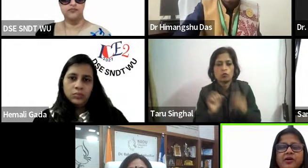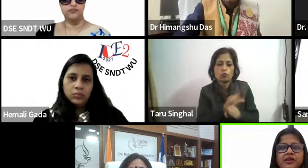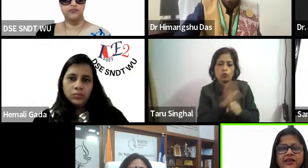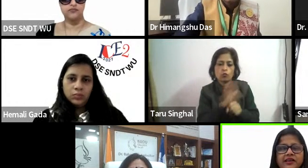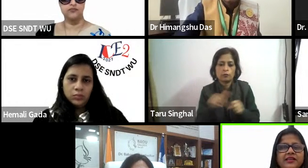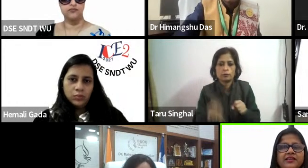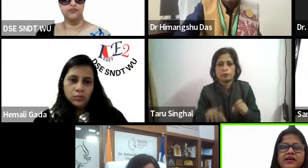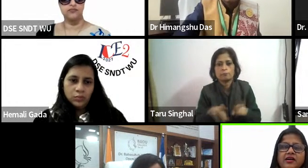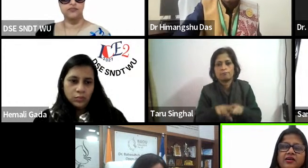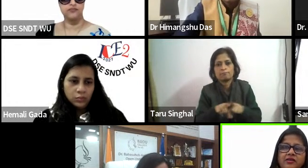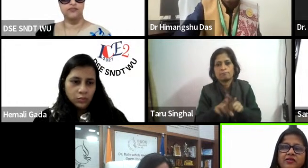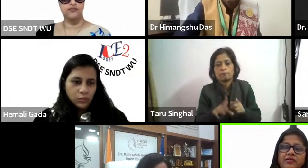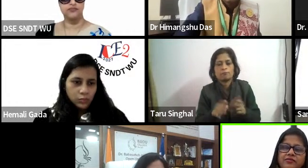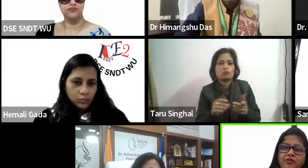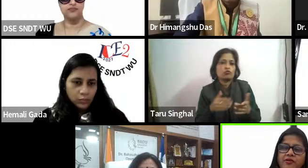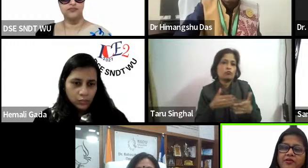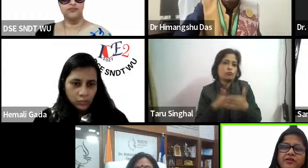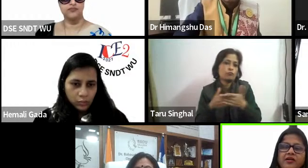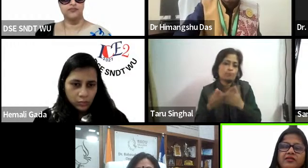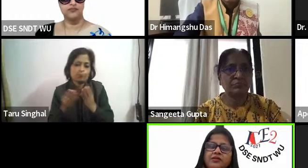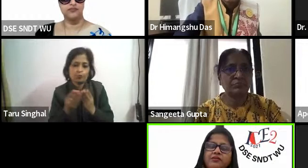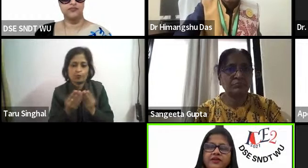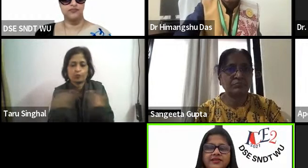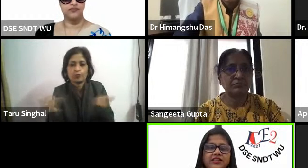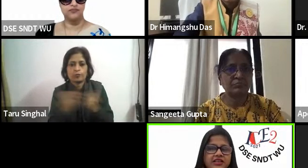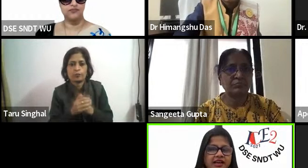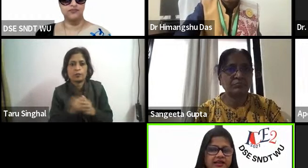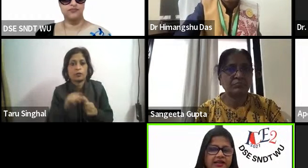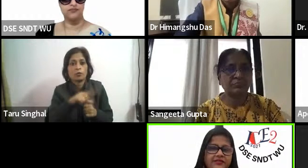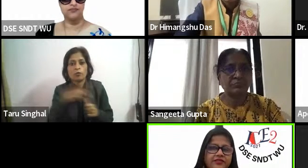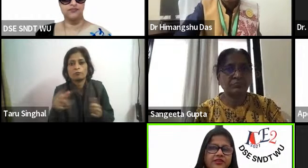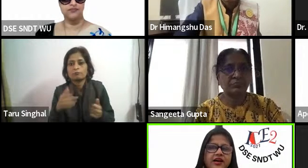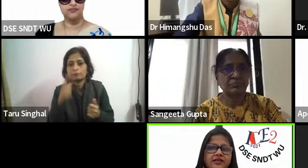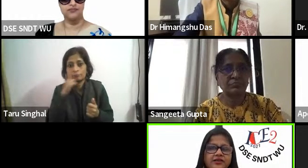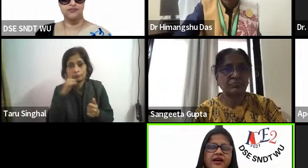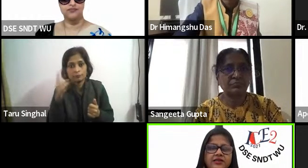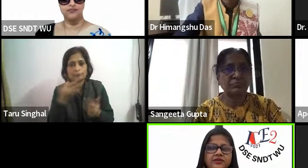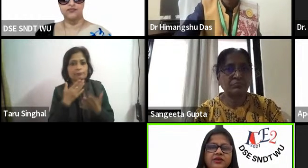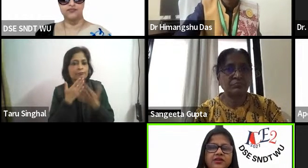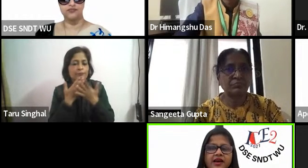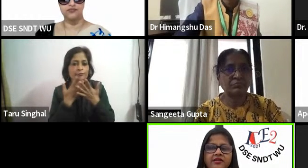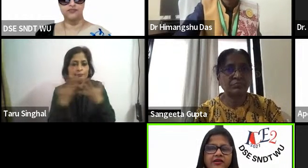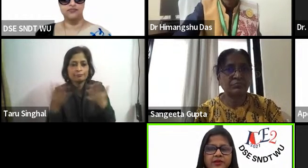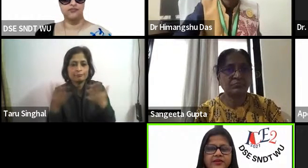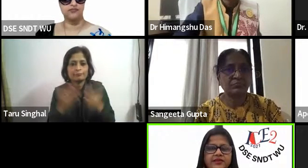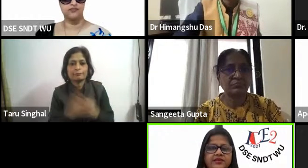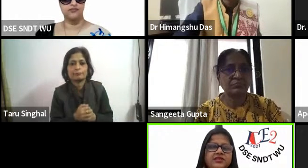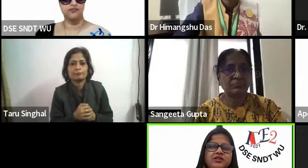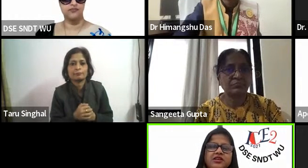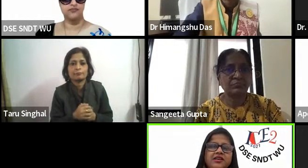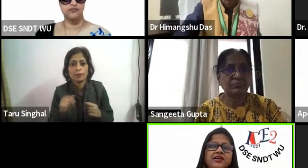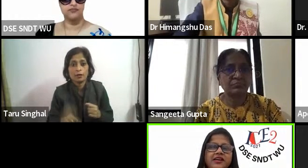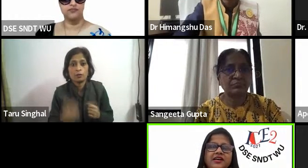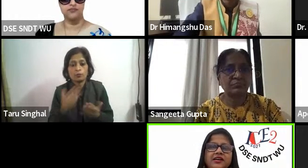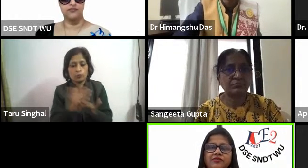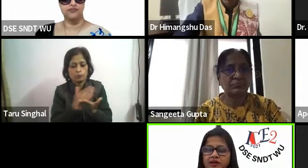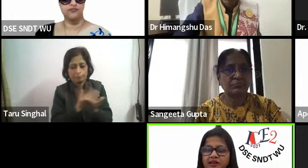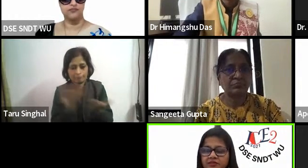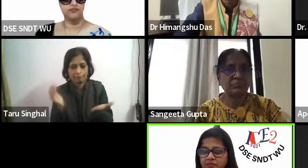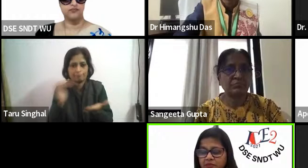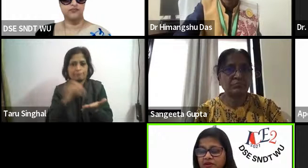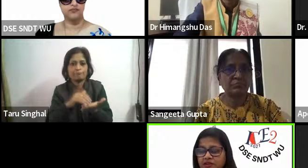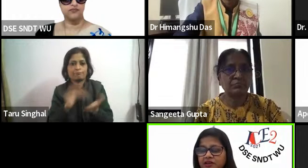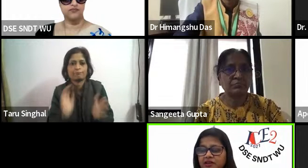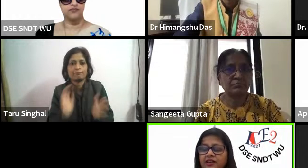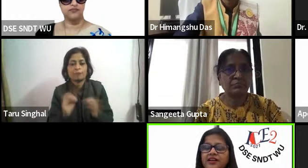I fondly thank her for the words that she had left us with, and her presence today,